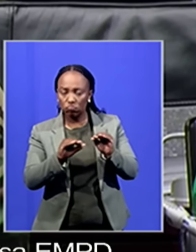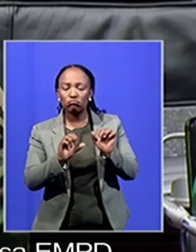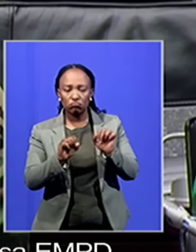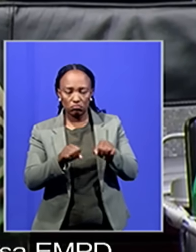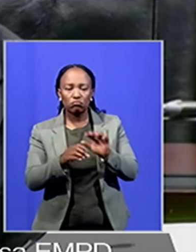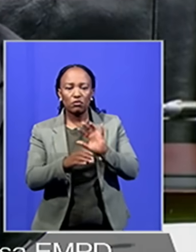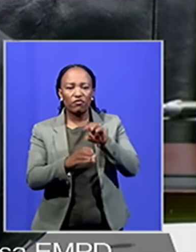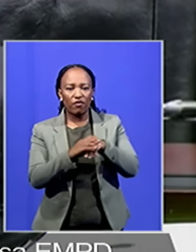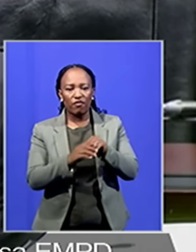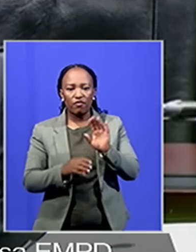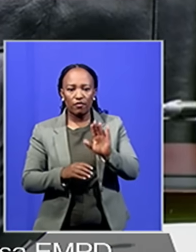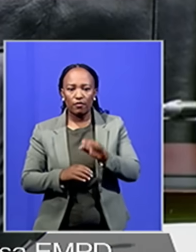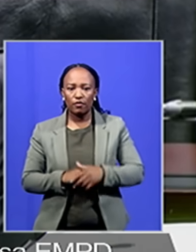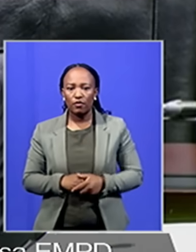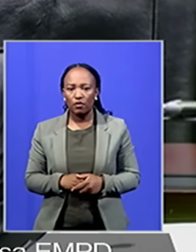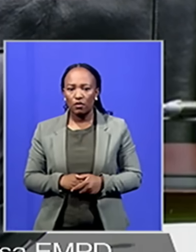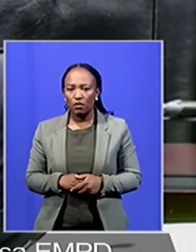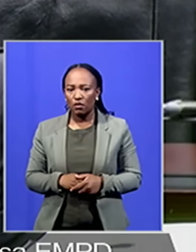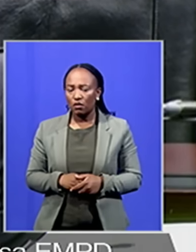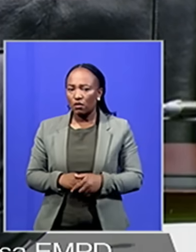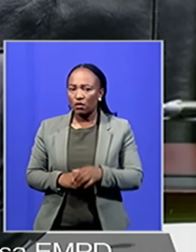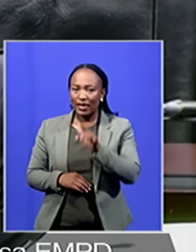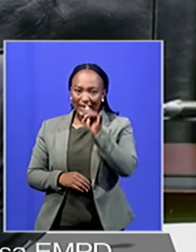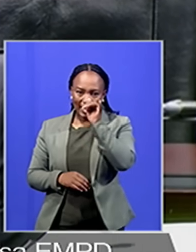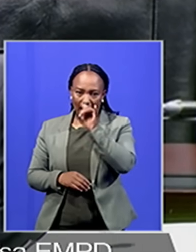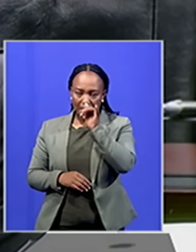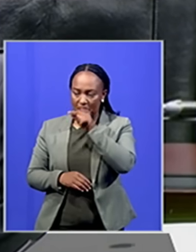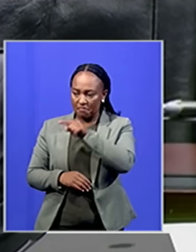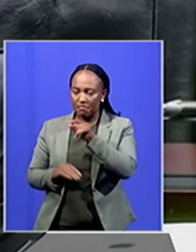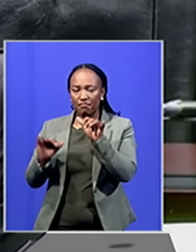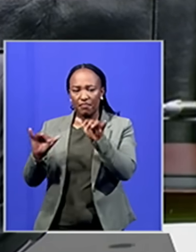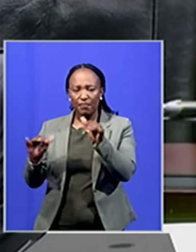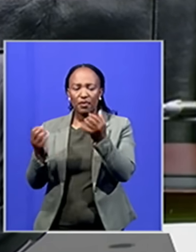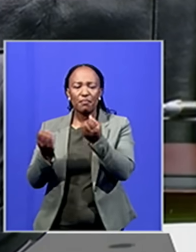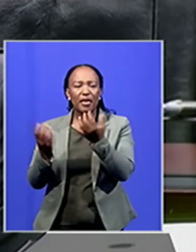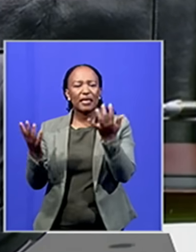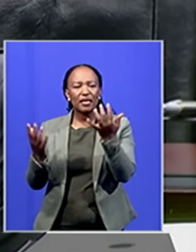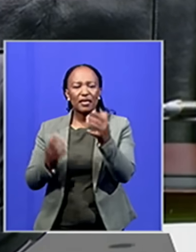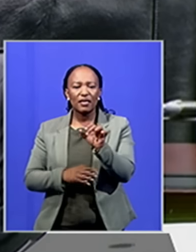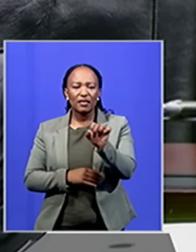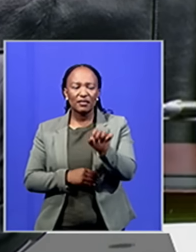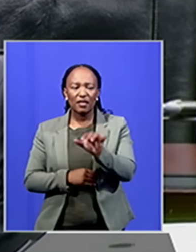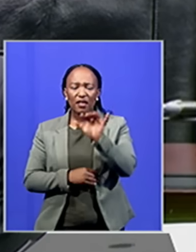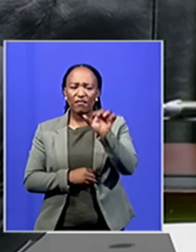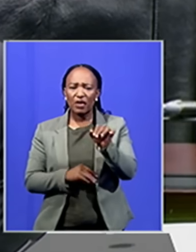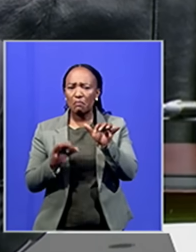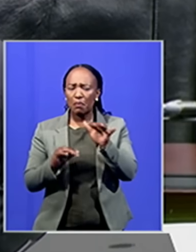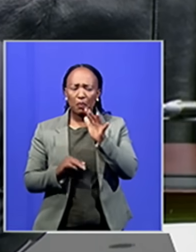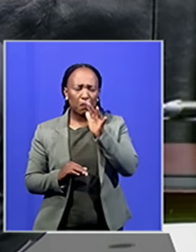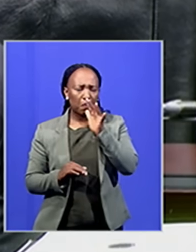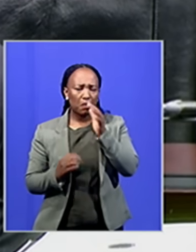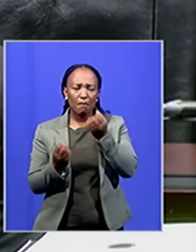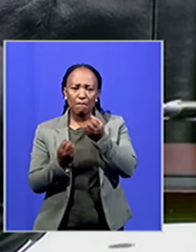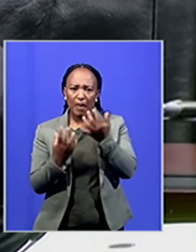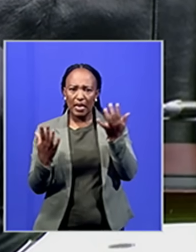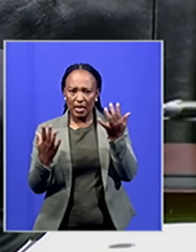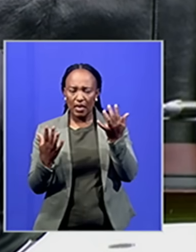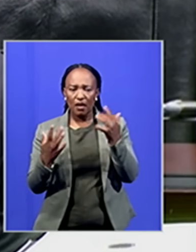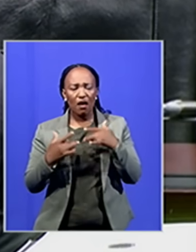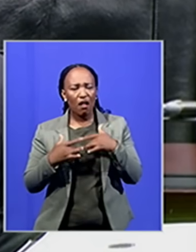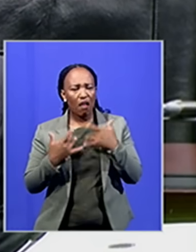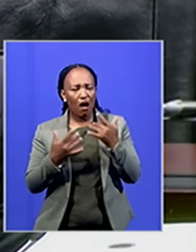In terms of crime, there are many people who are doing that. Yes, I believe for free. There are many South Africans who are dedicating their